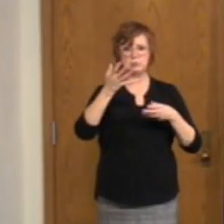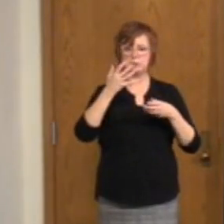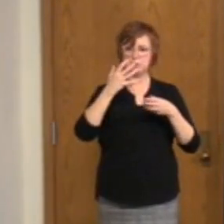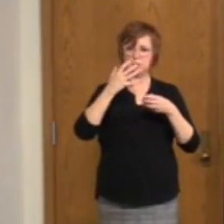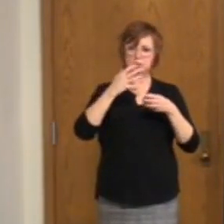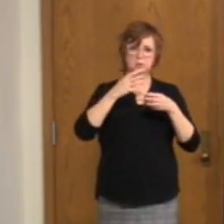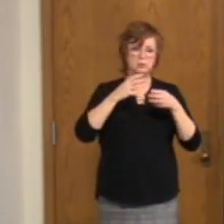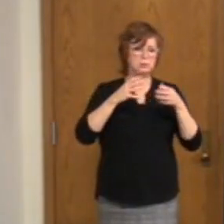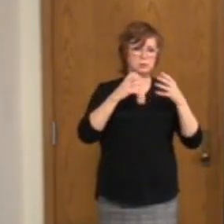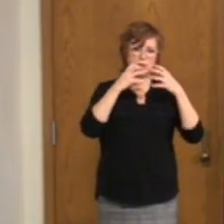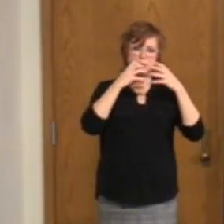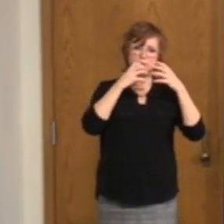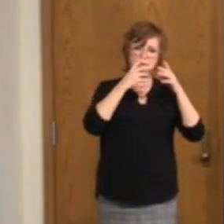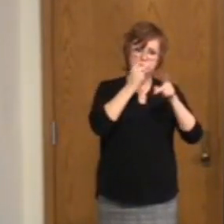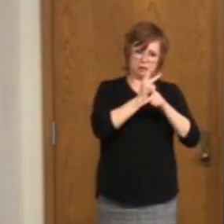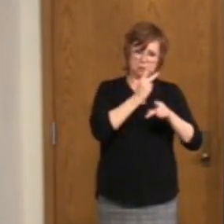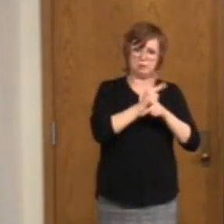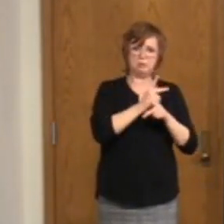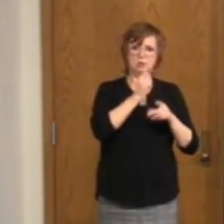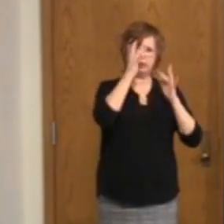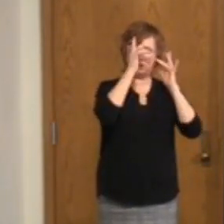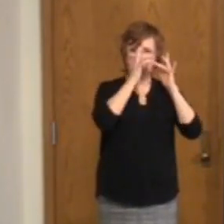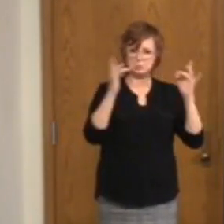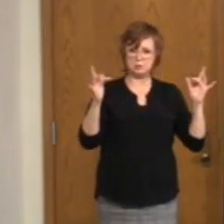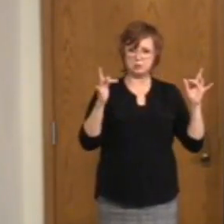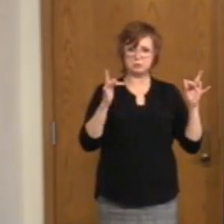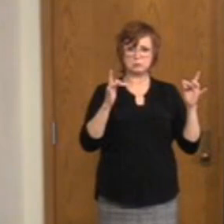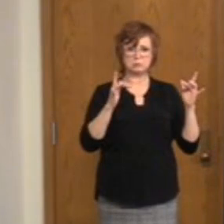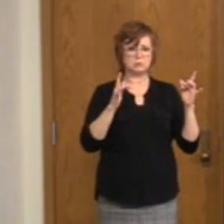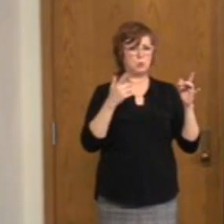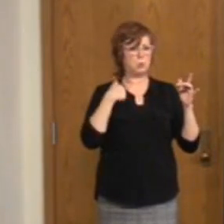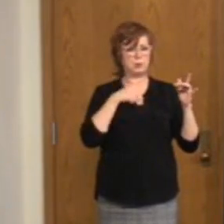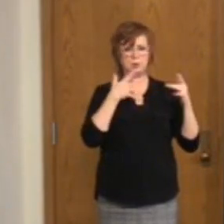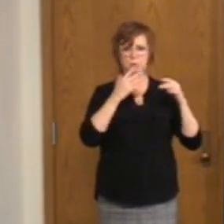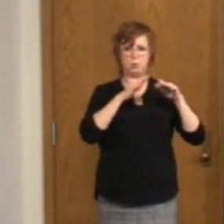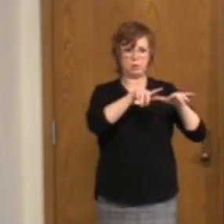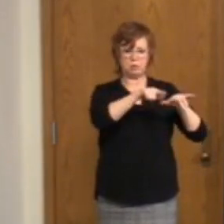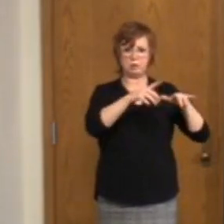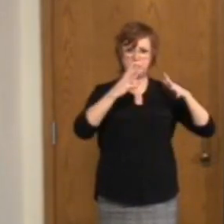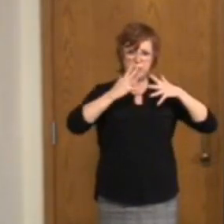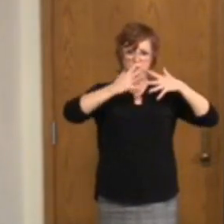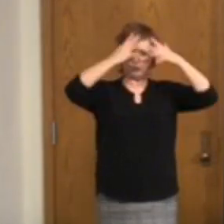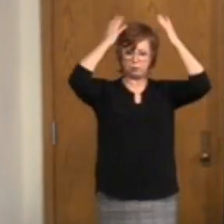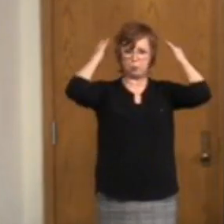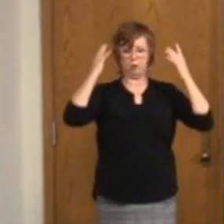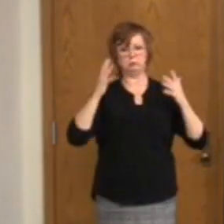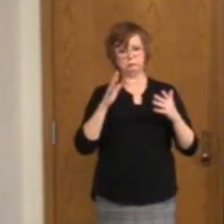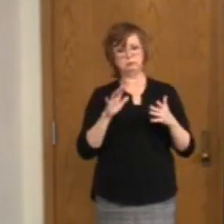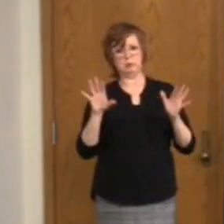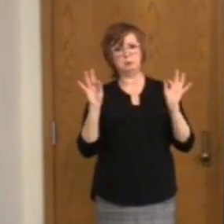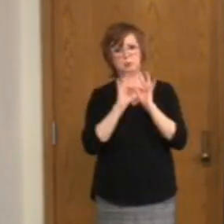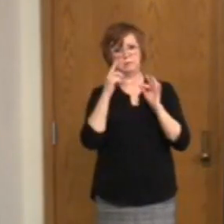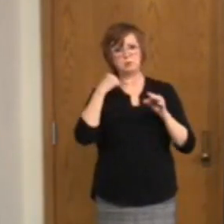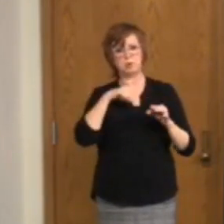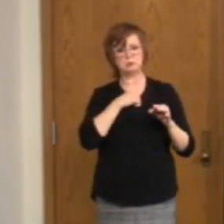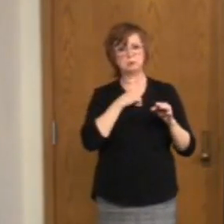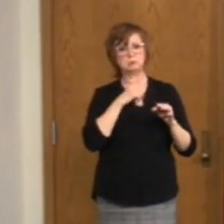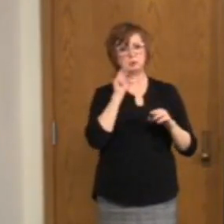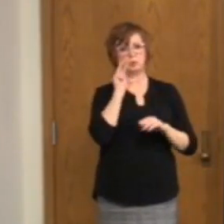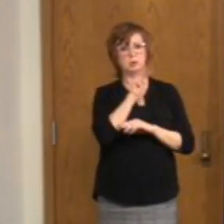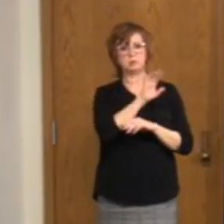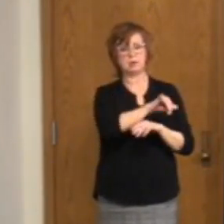province. But I would just say very quickly, one thing that has the ability to really change